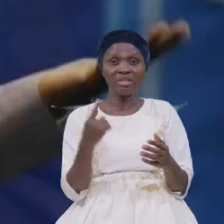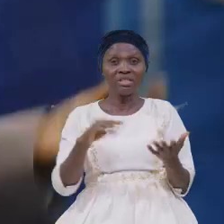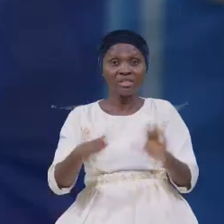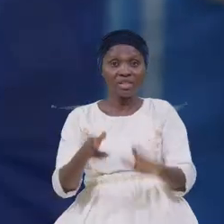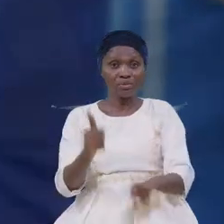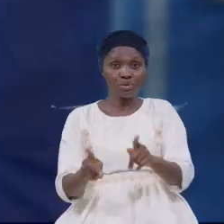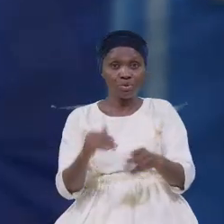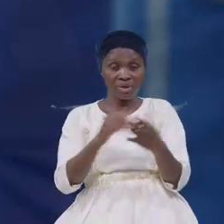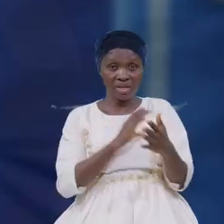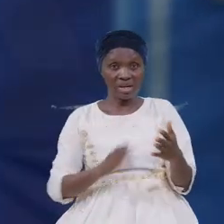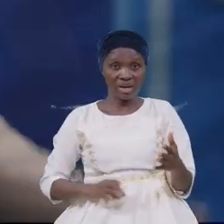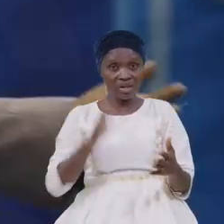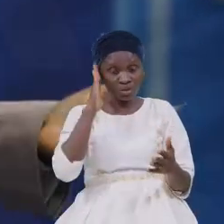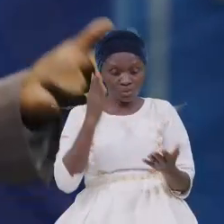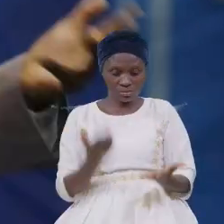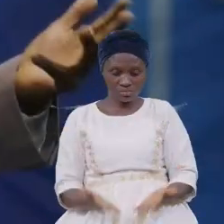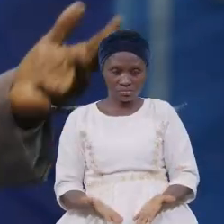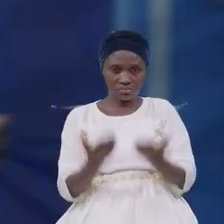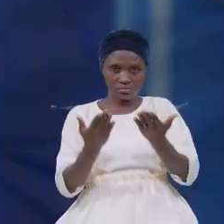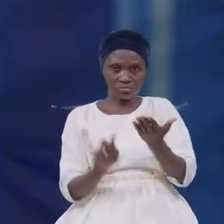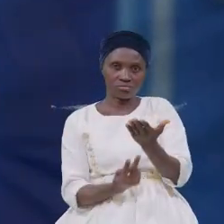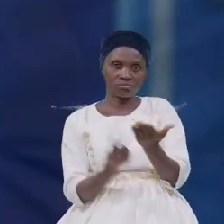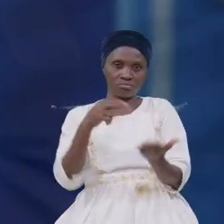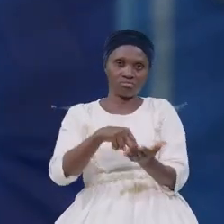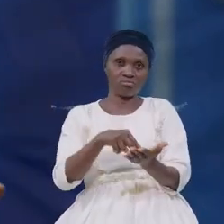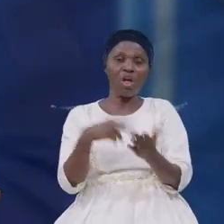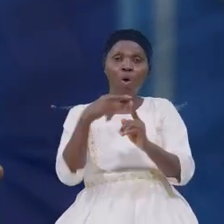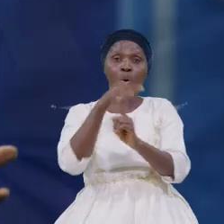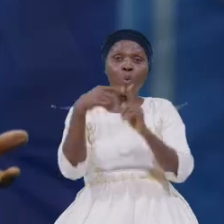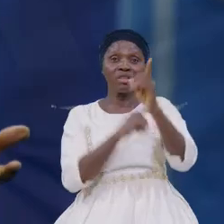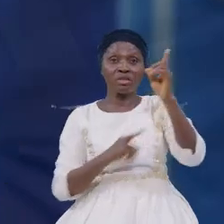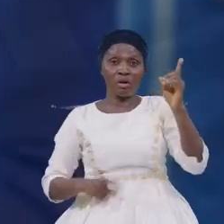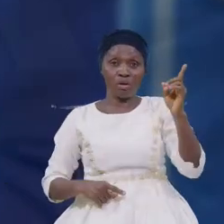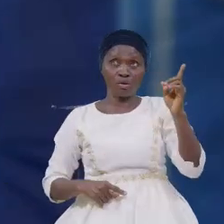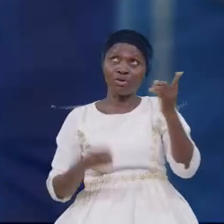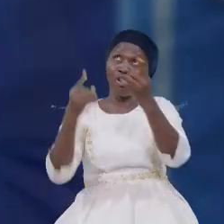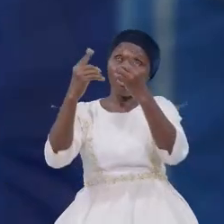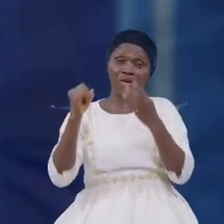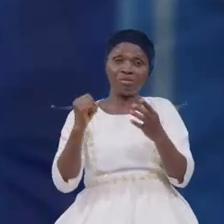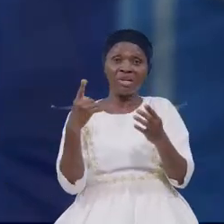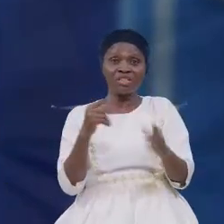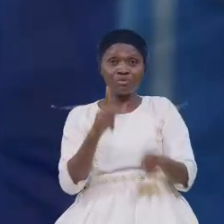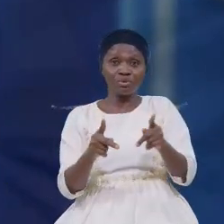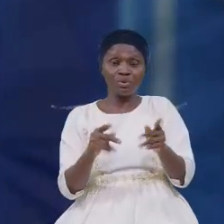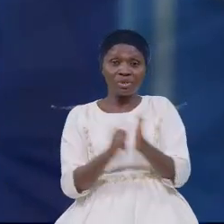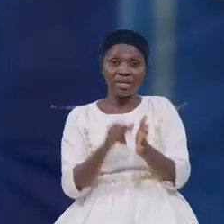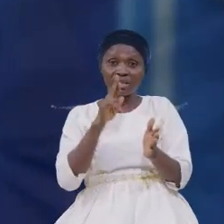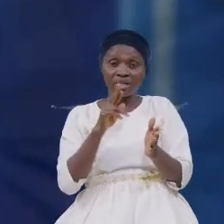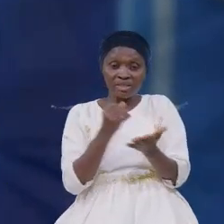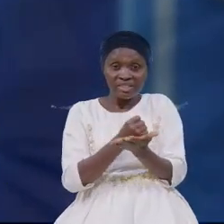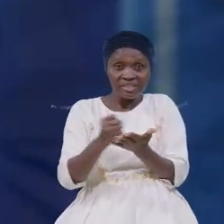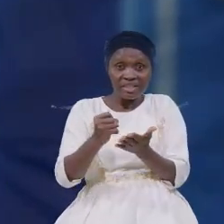When the Lord comes, the saints who are still alive, they'll be caught up to meet him in